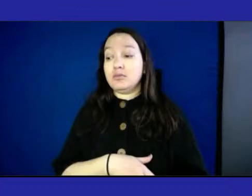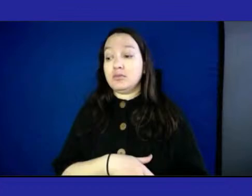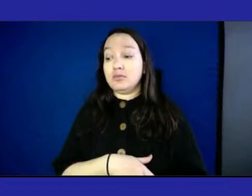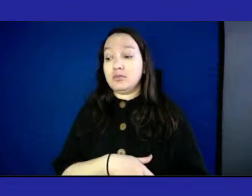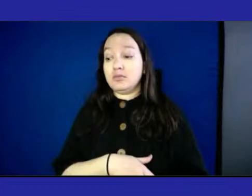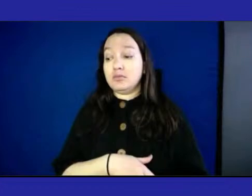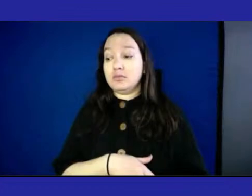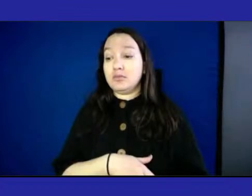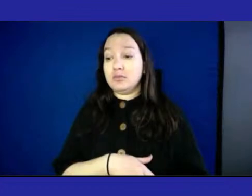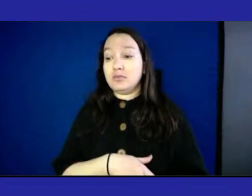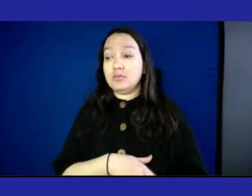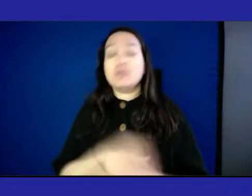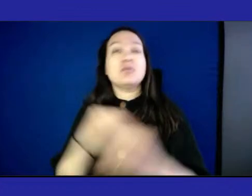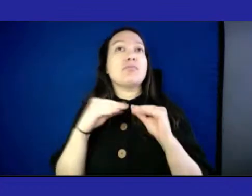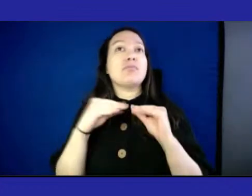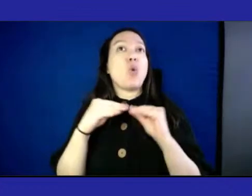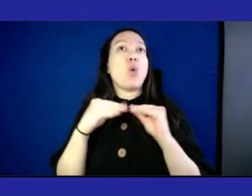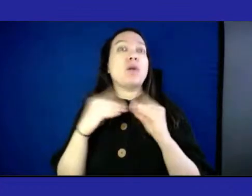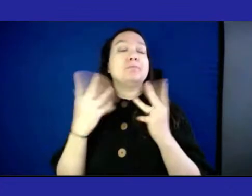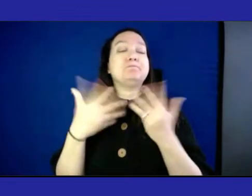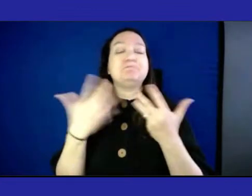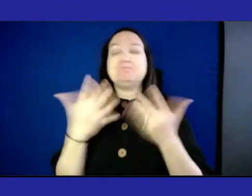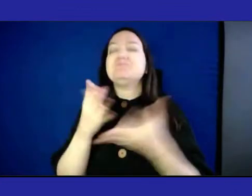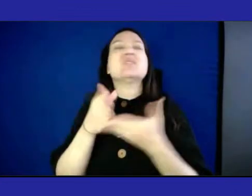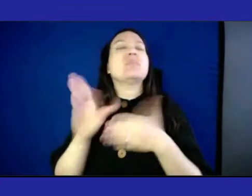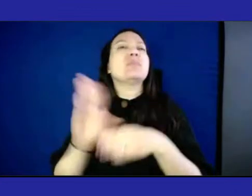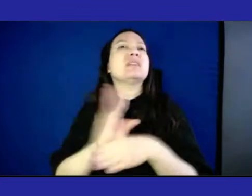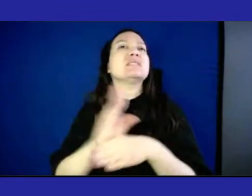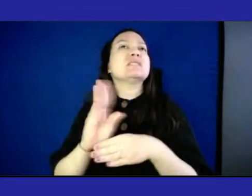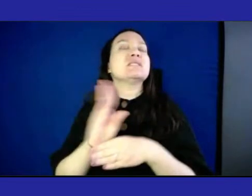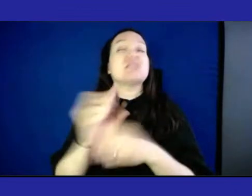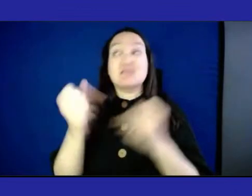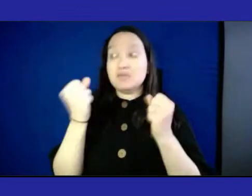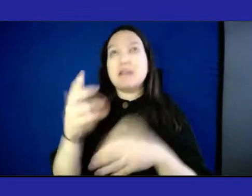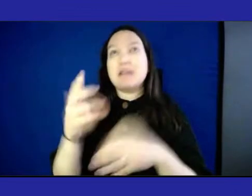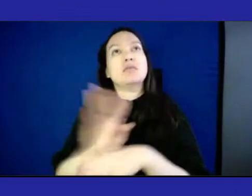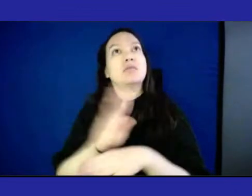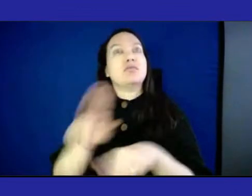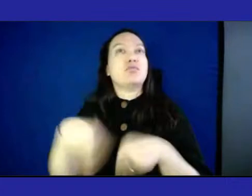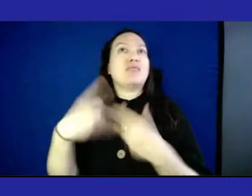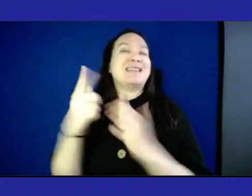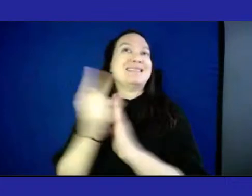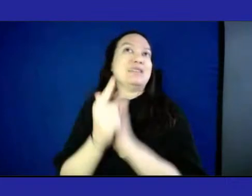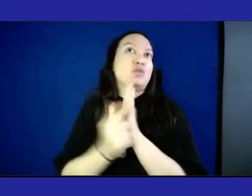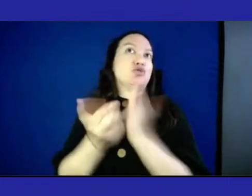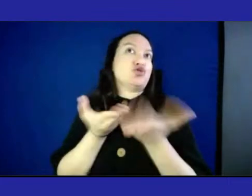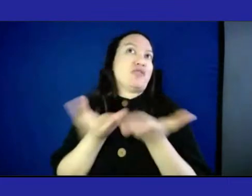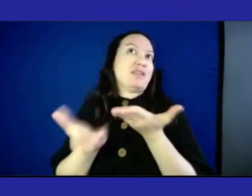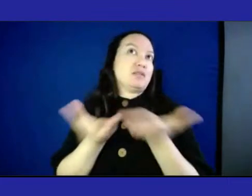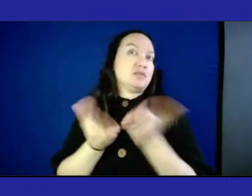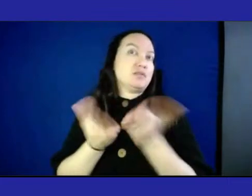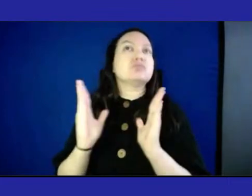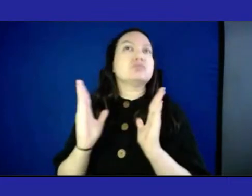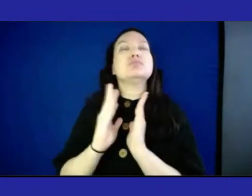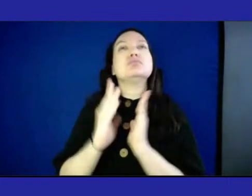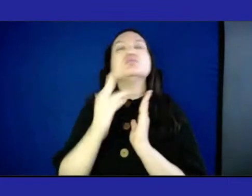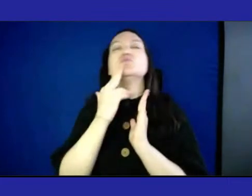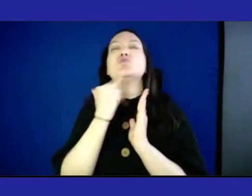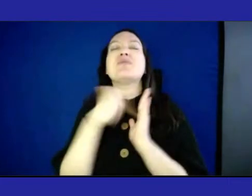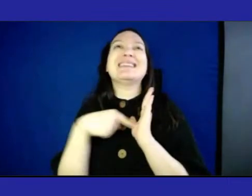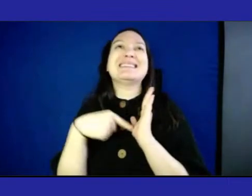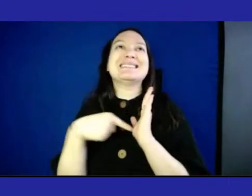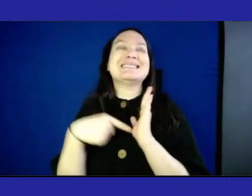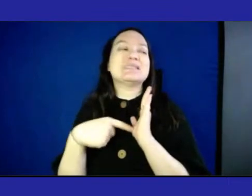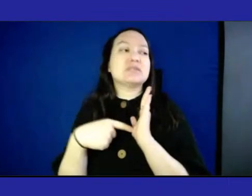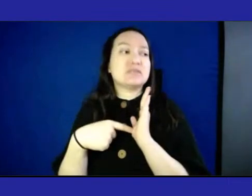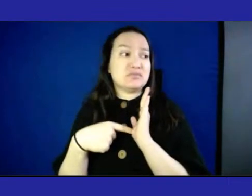making it more, like, like some employers now, well, many employers provide legal services for a small fee, so it